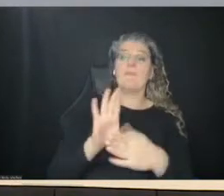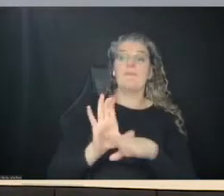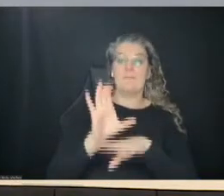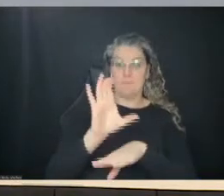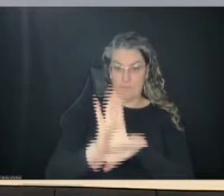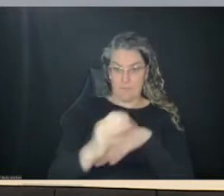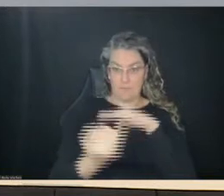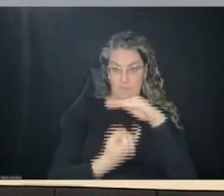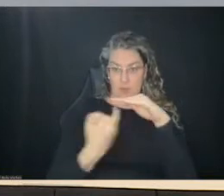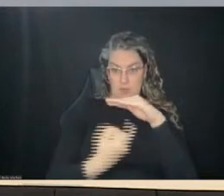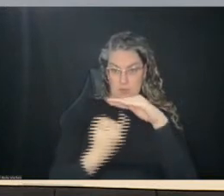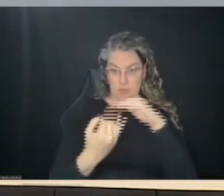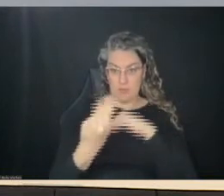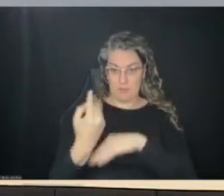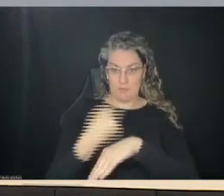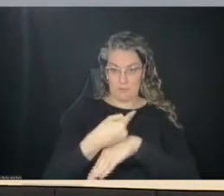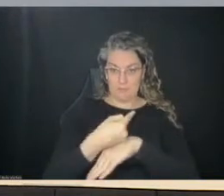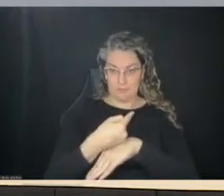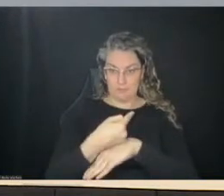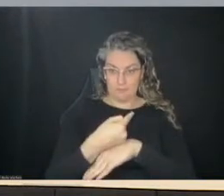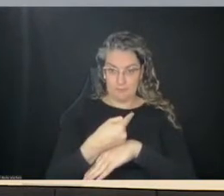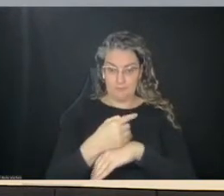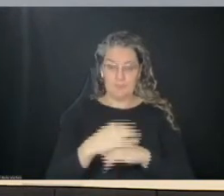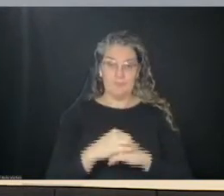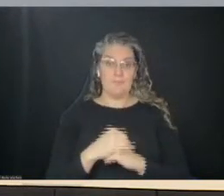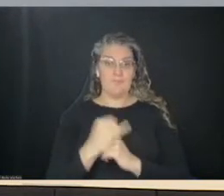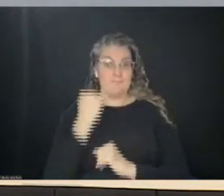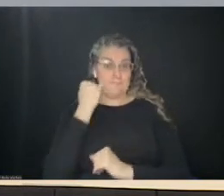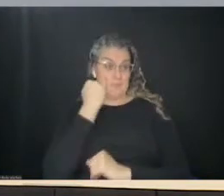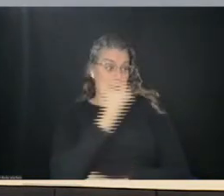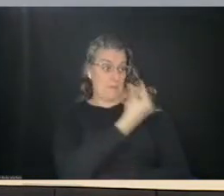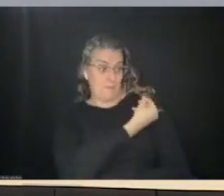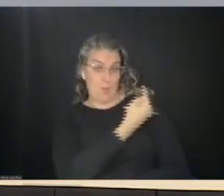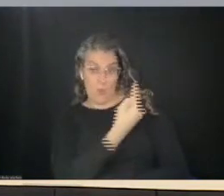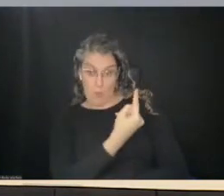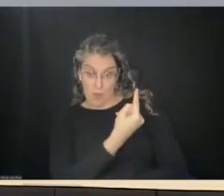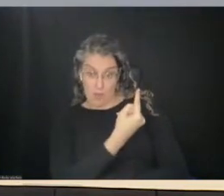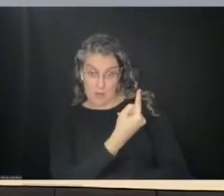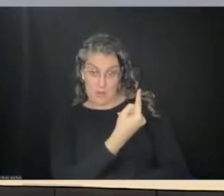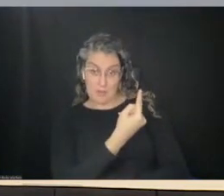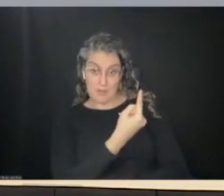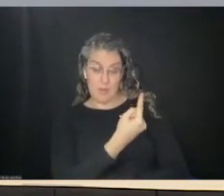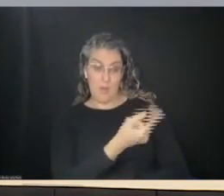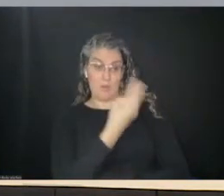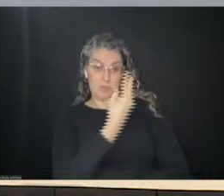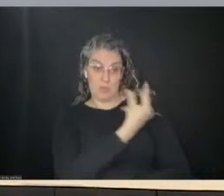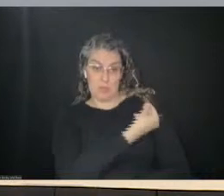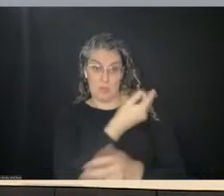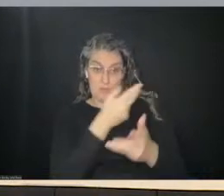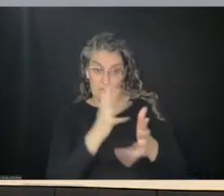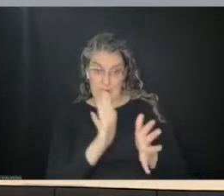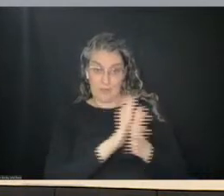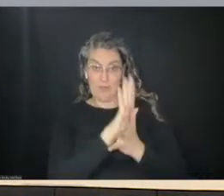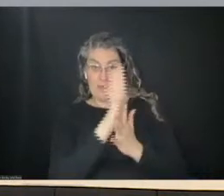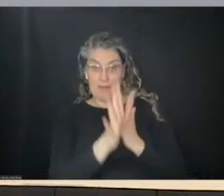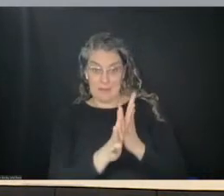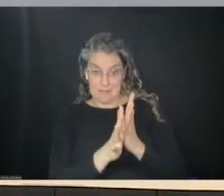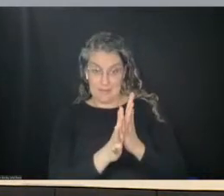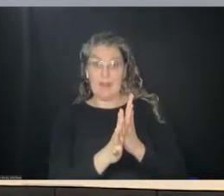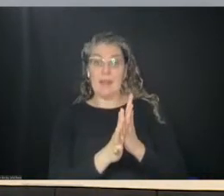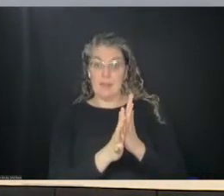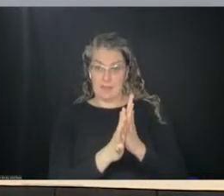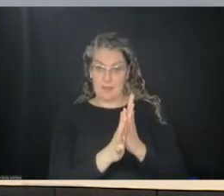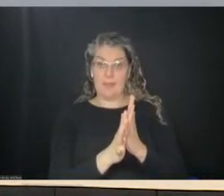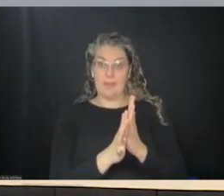testing. Partially vaccinated or unvaccinated individuals traveling under the streams will be required to isolate